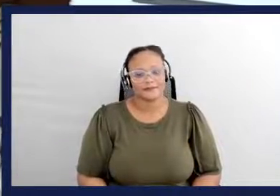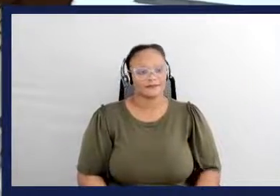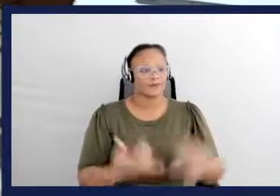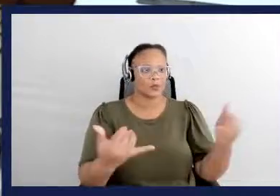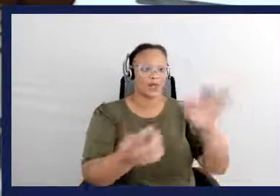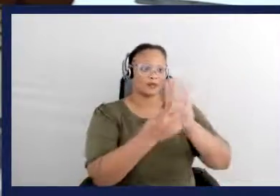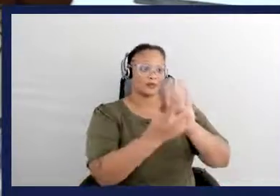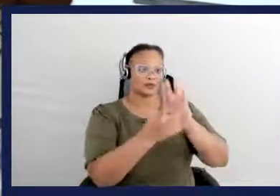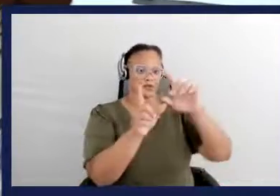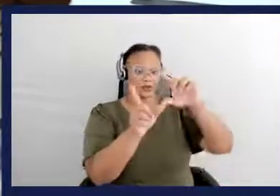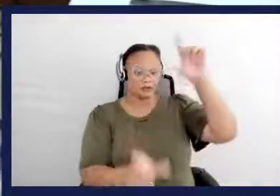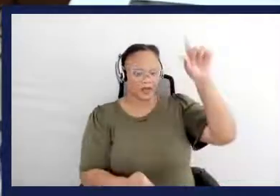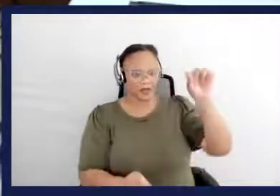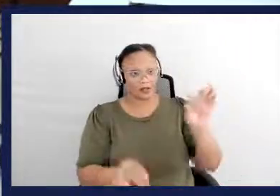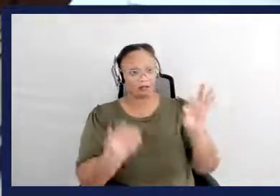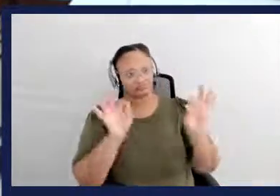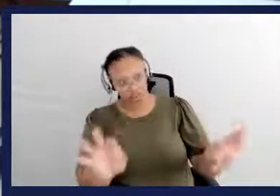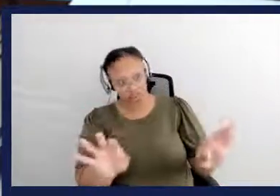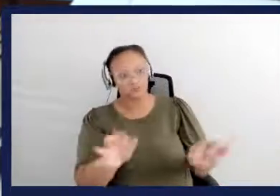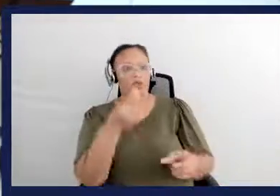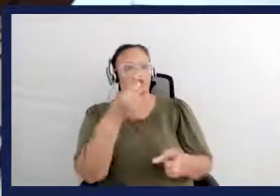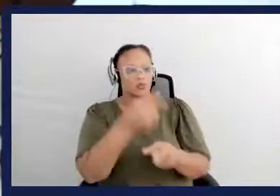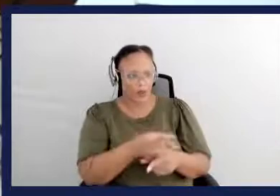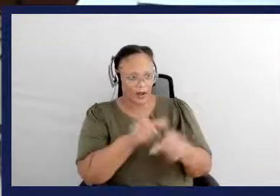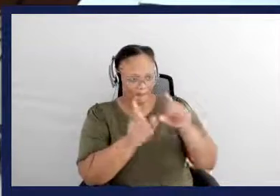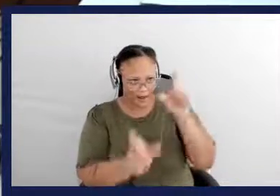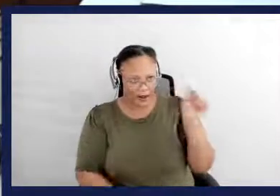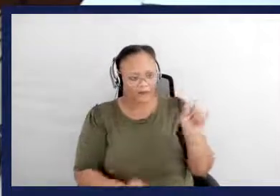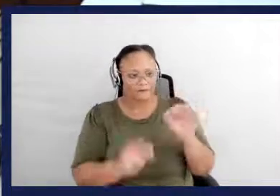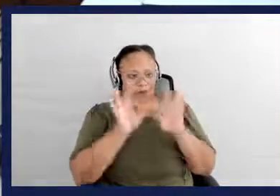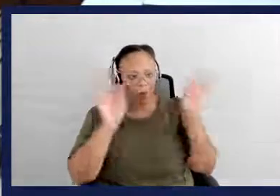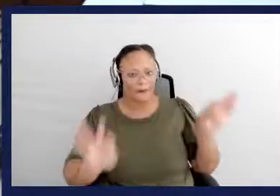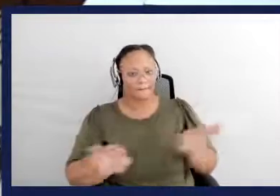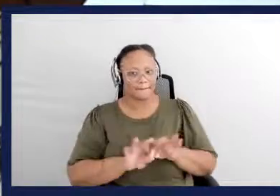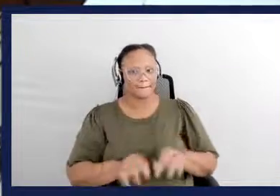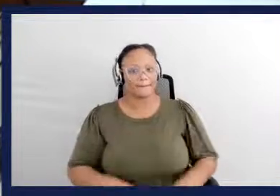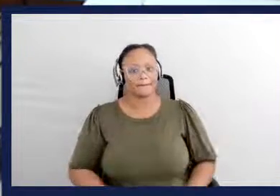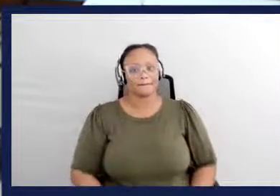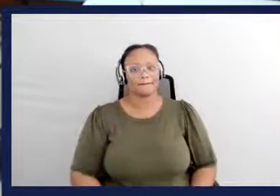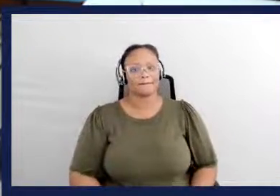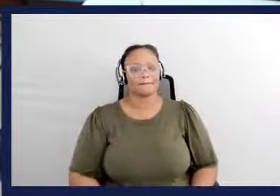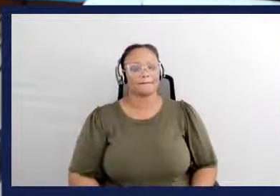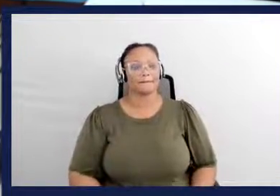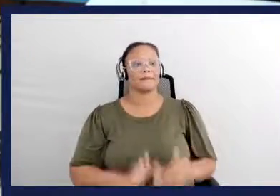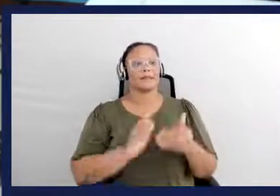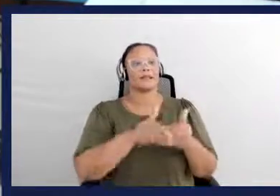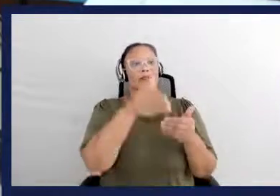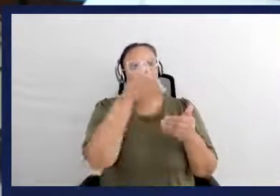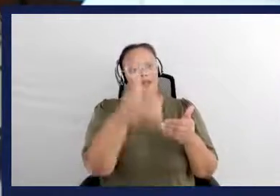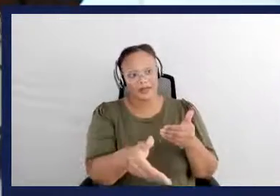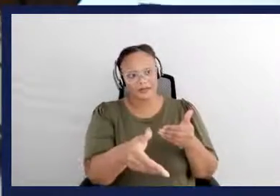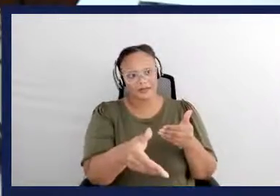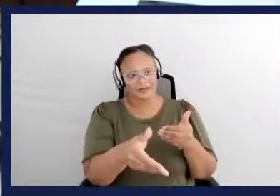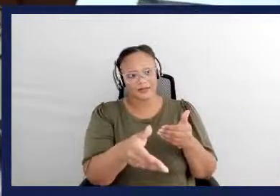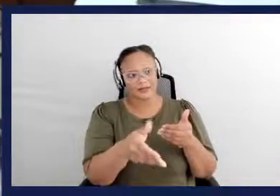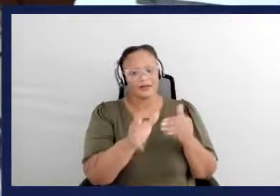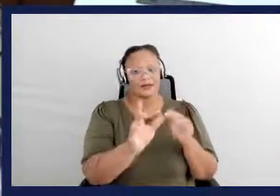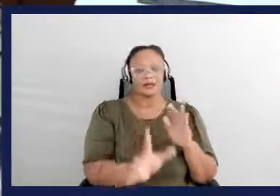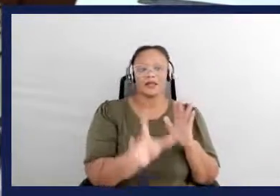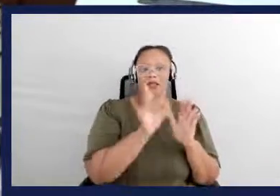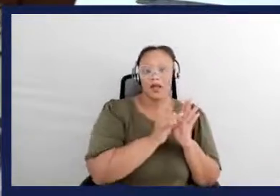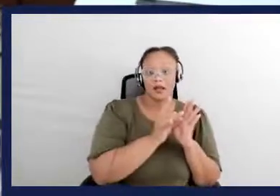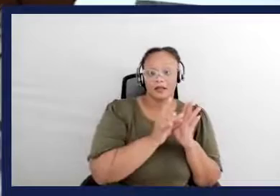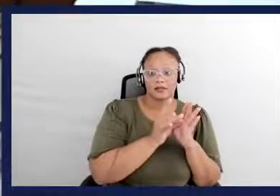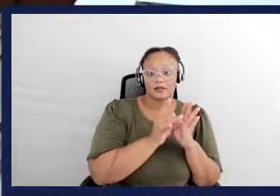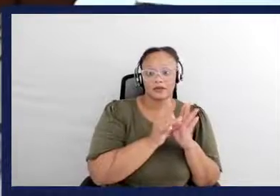They have the right ballot, and then they can either go next and then select, or they can use these